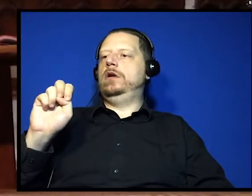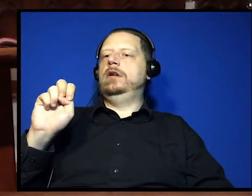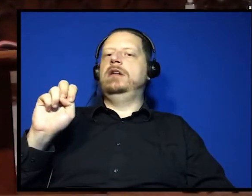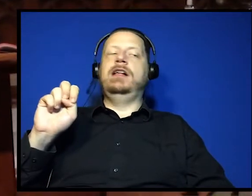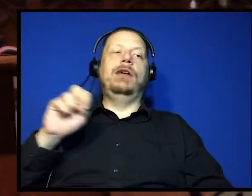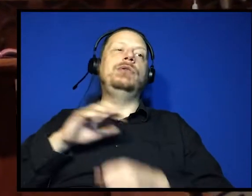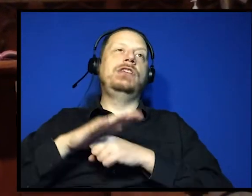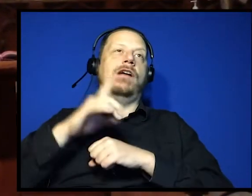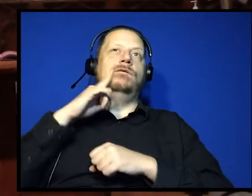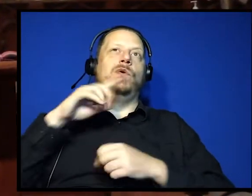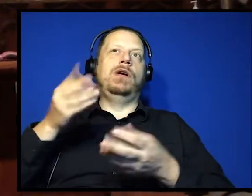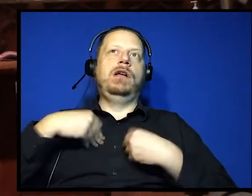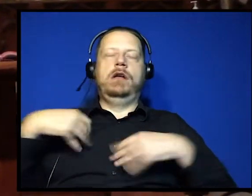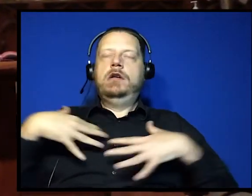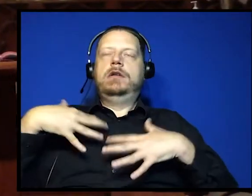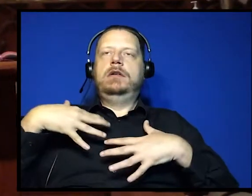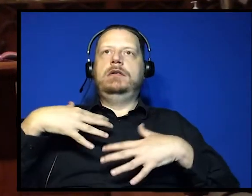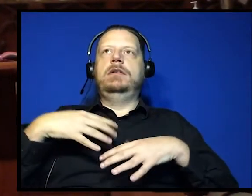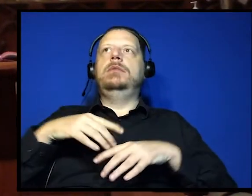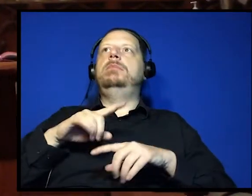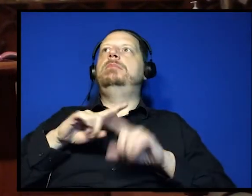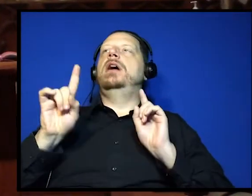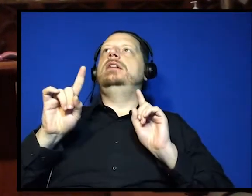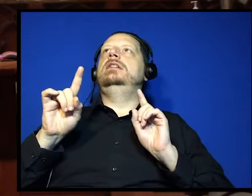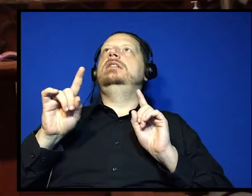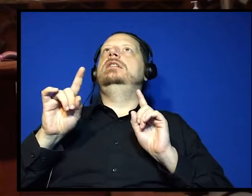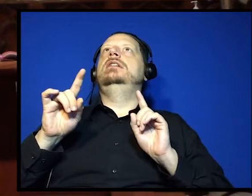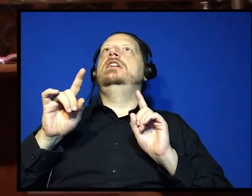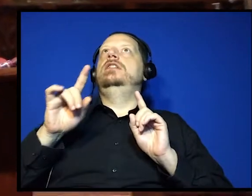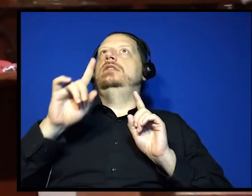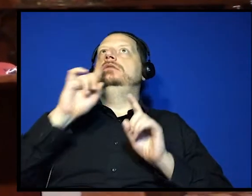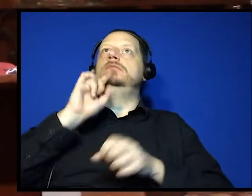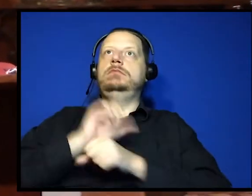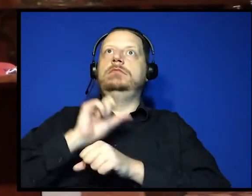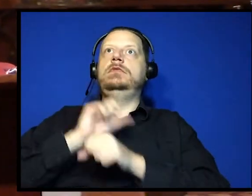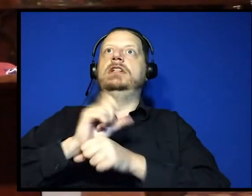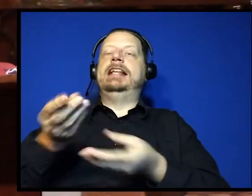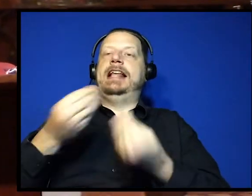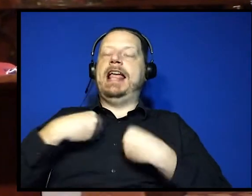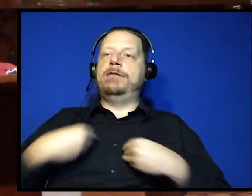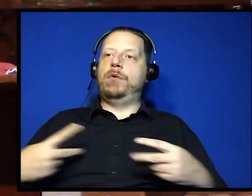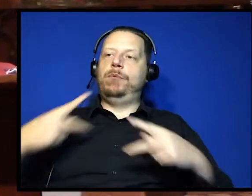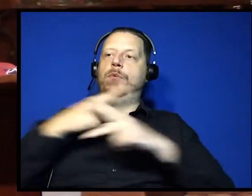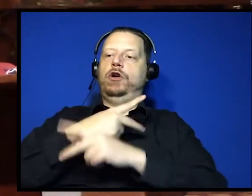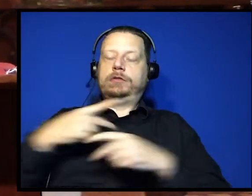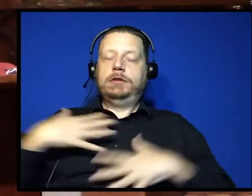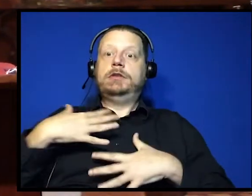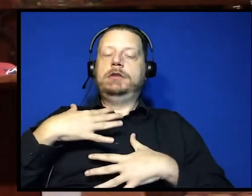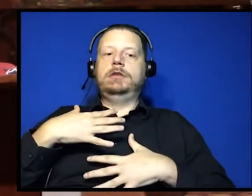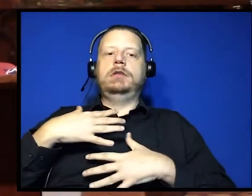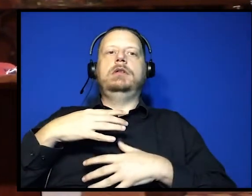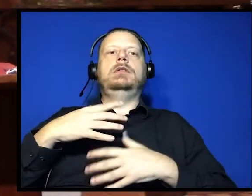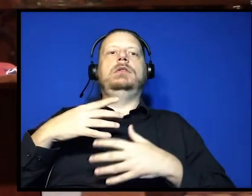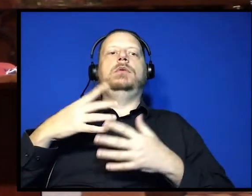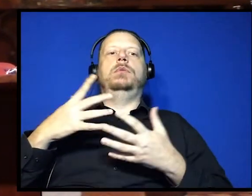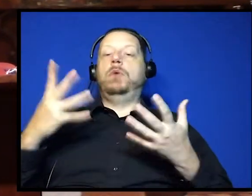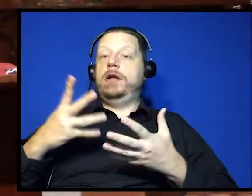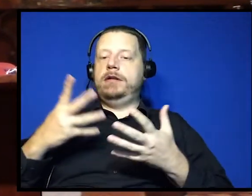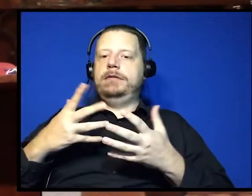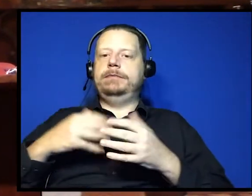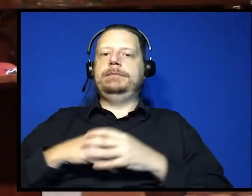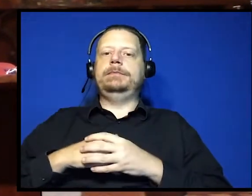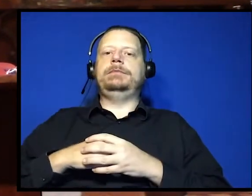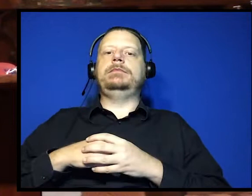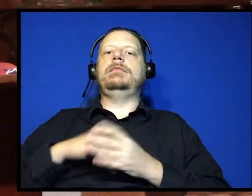to shake anybody up. But the thing that shook me up almost as much